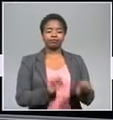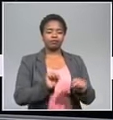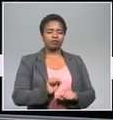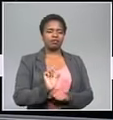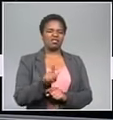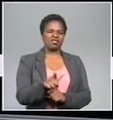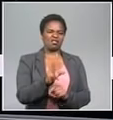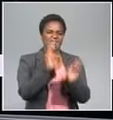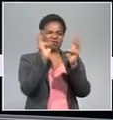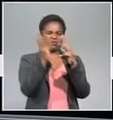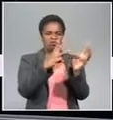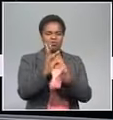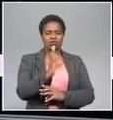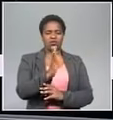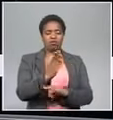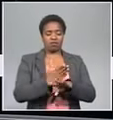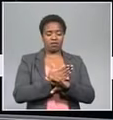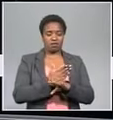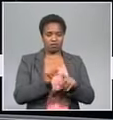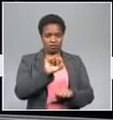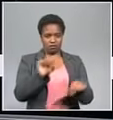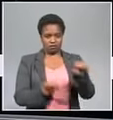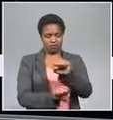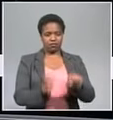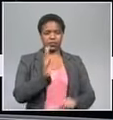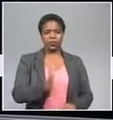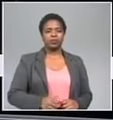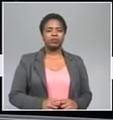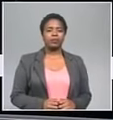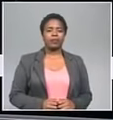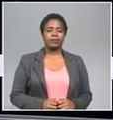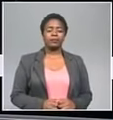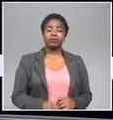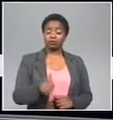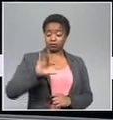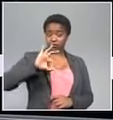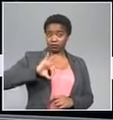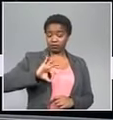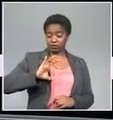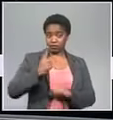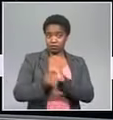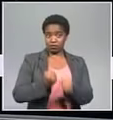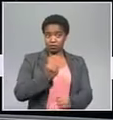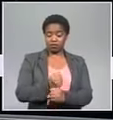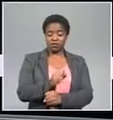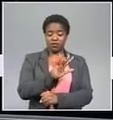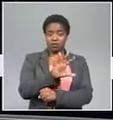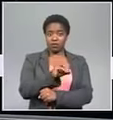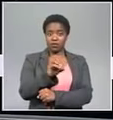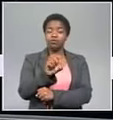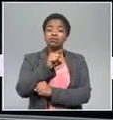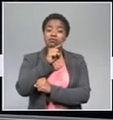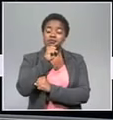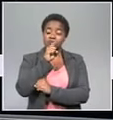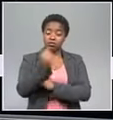about our weather prospects a little bit later in the bulletin. If you earn less than 500,000 Rand a year, you